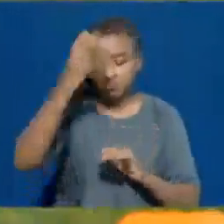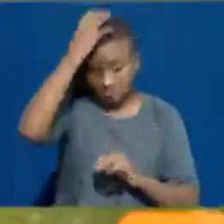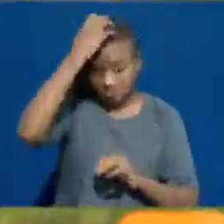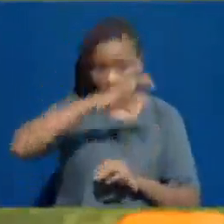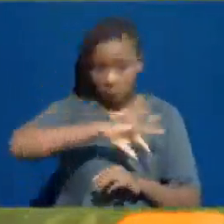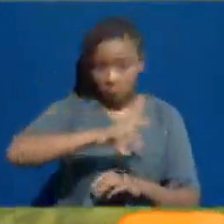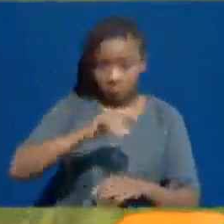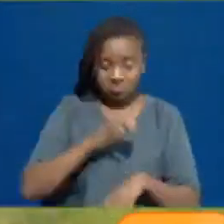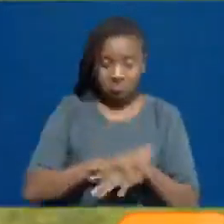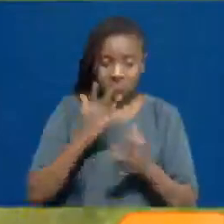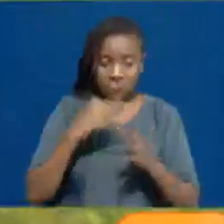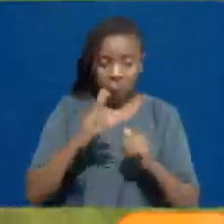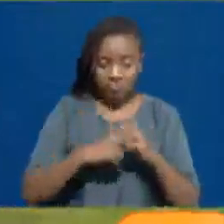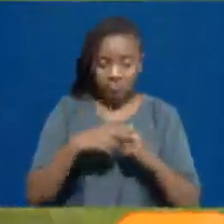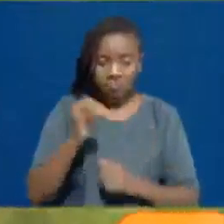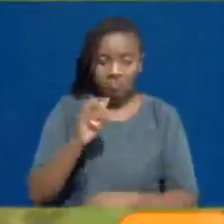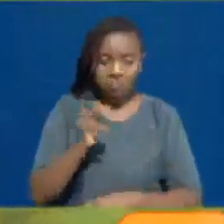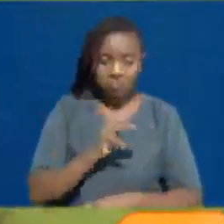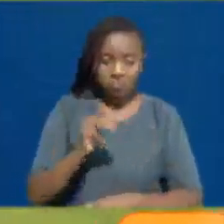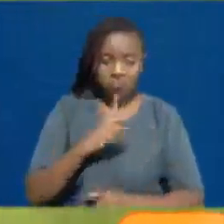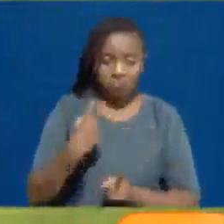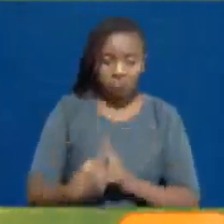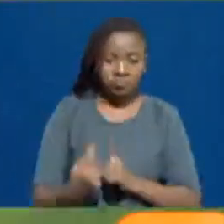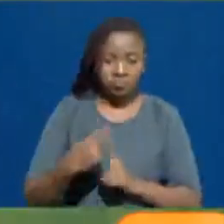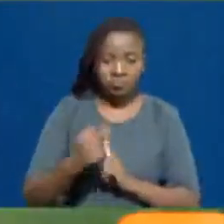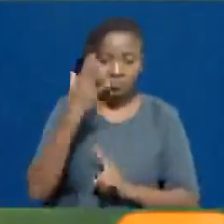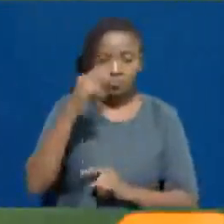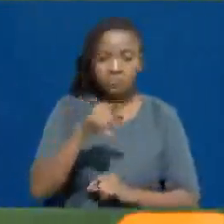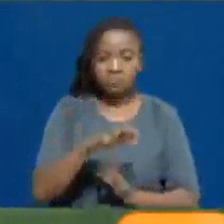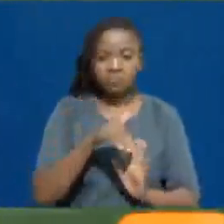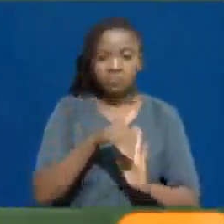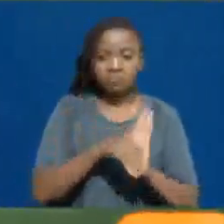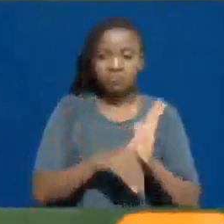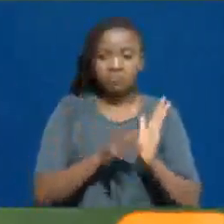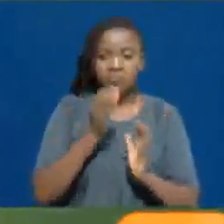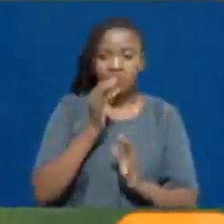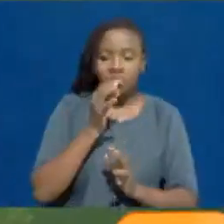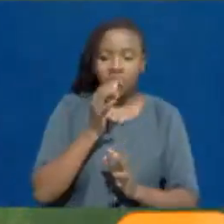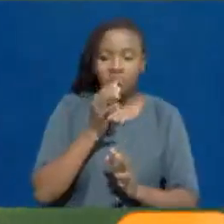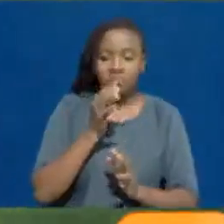loss of 70 million shillings every year due to the declining stock of fish.